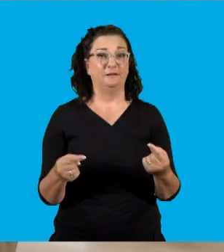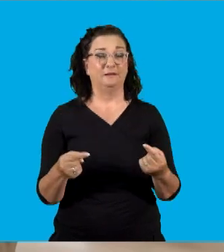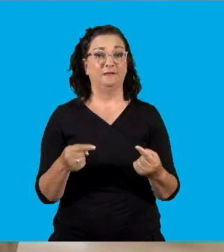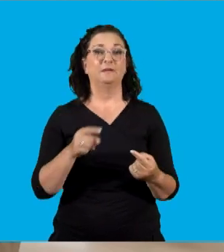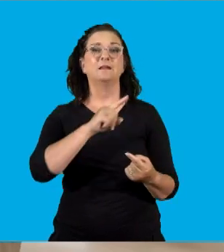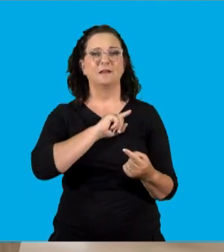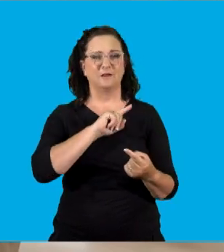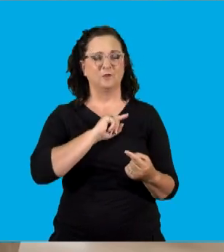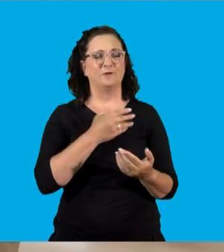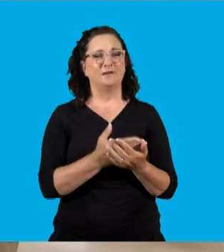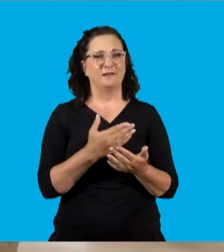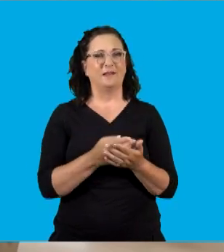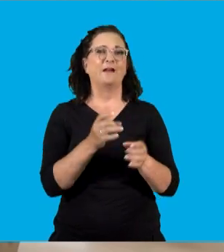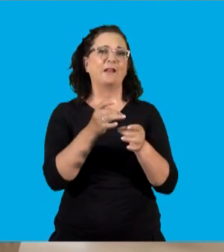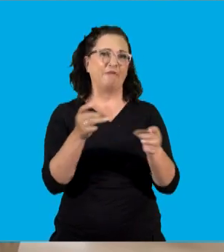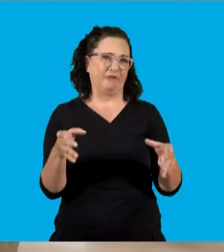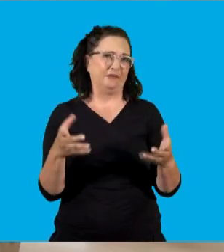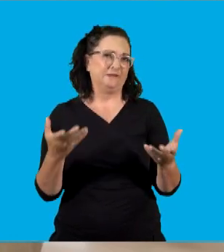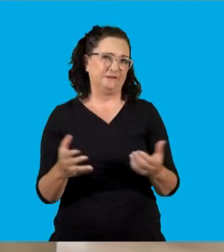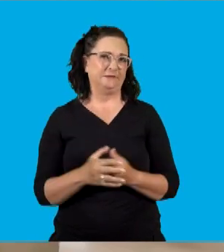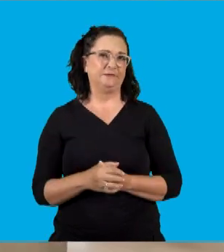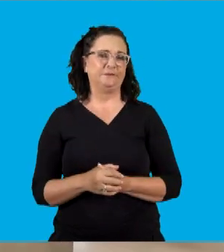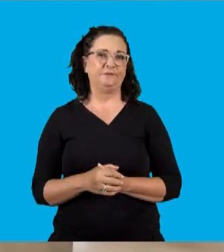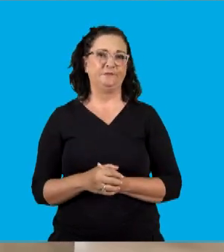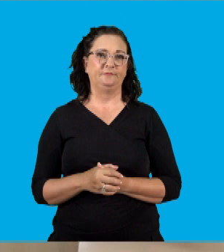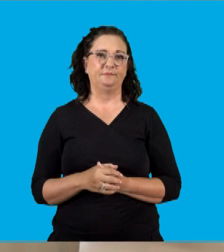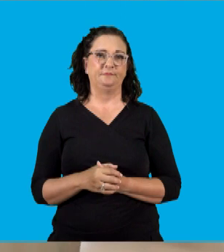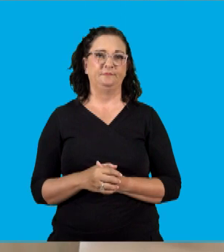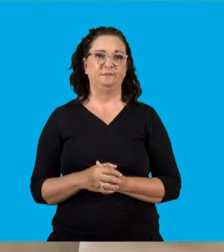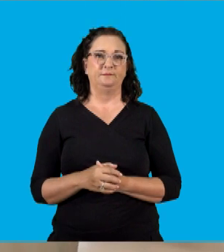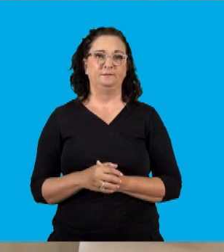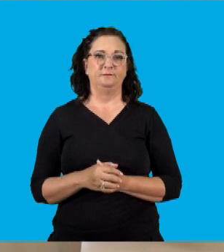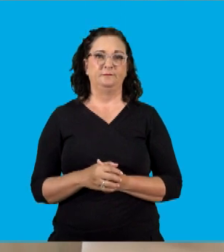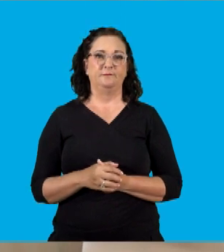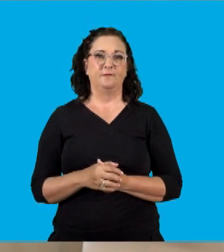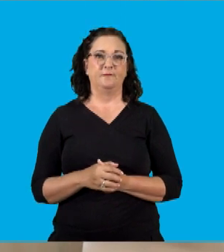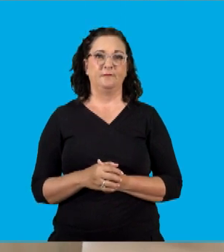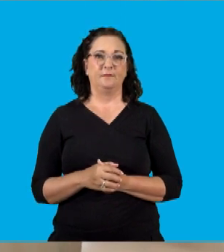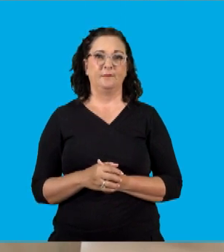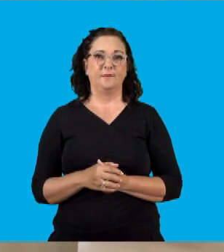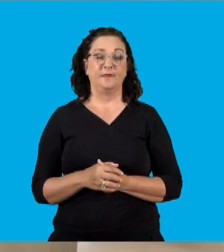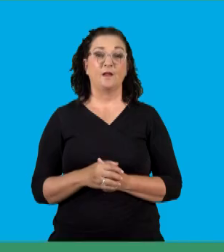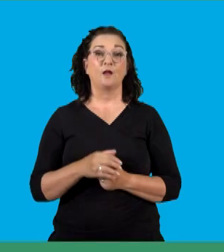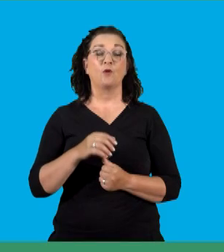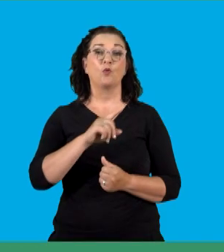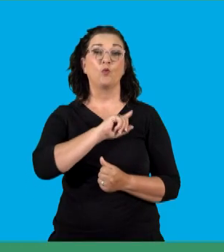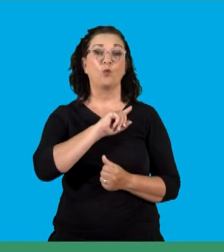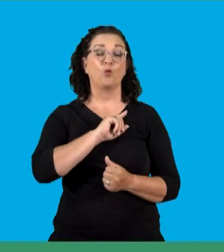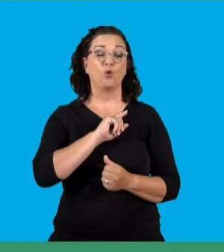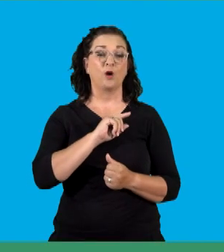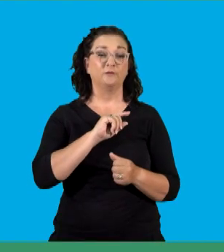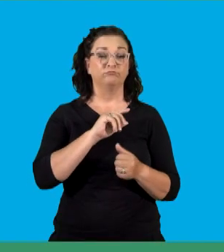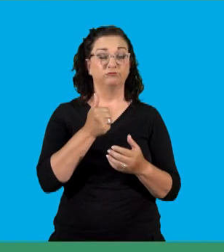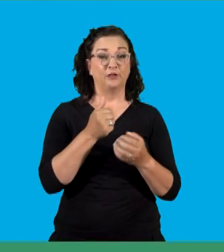country is being affected by these socio-economic issues. Now, the reasons socio-economic